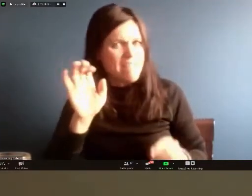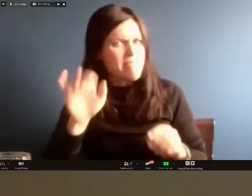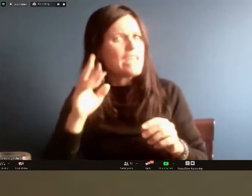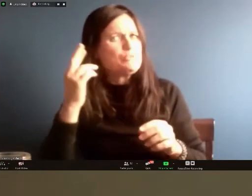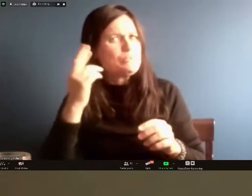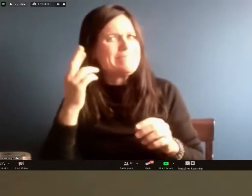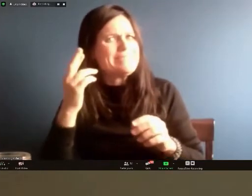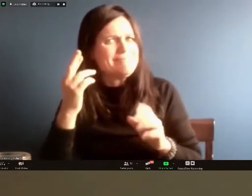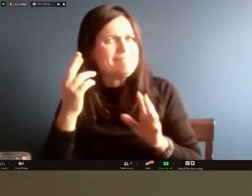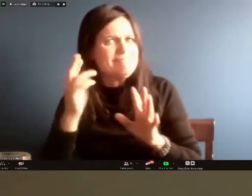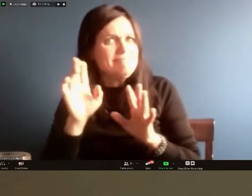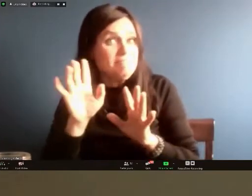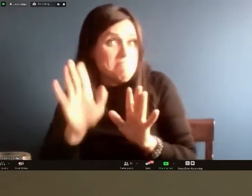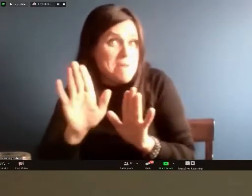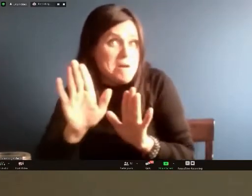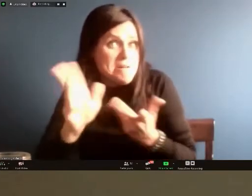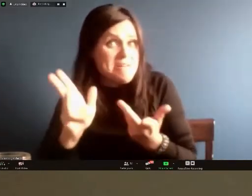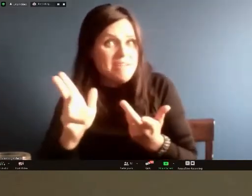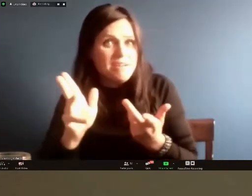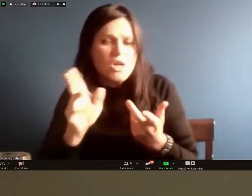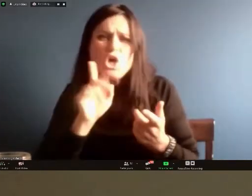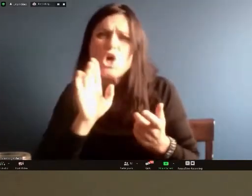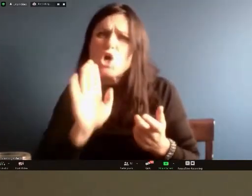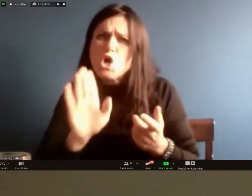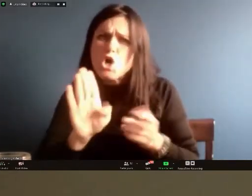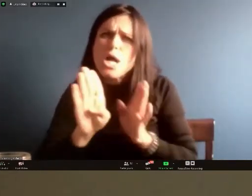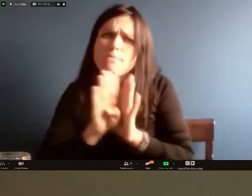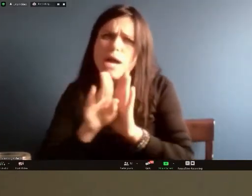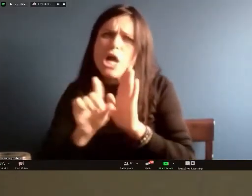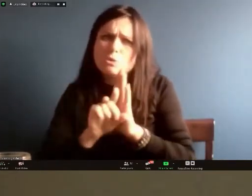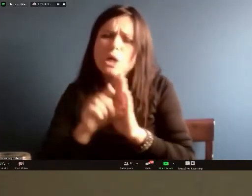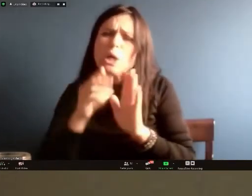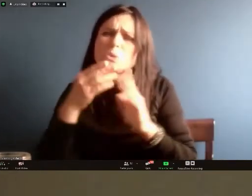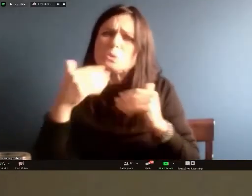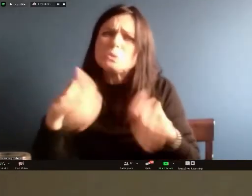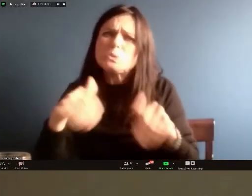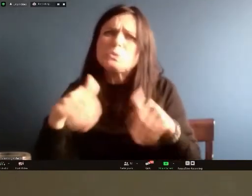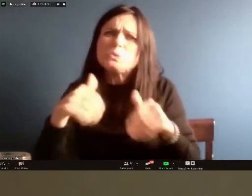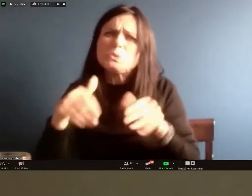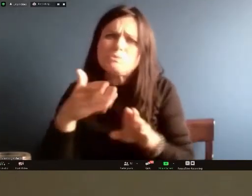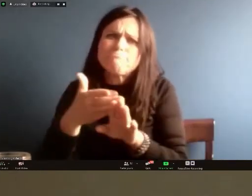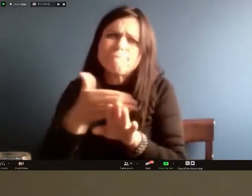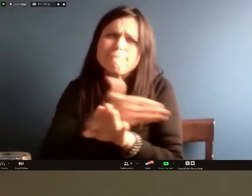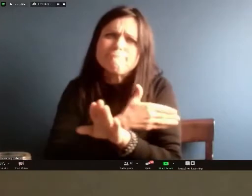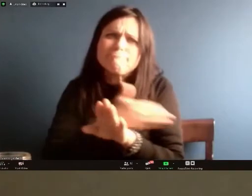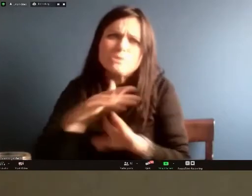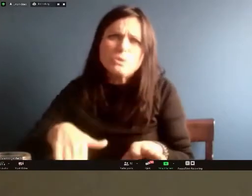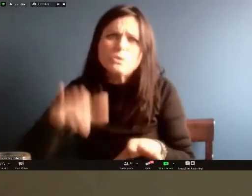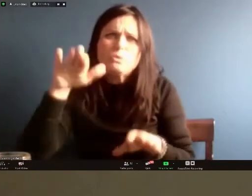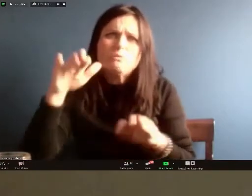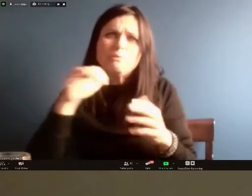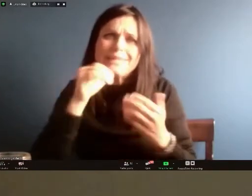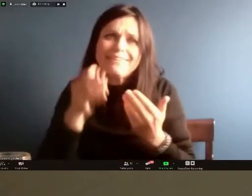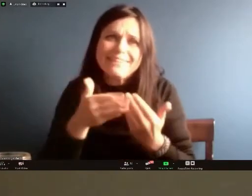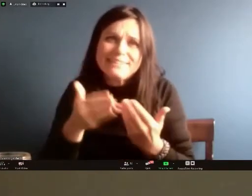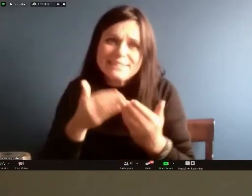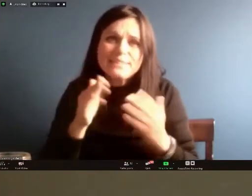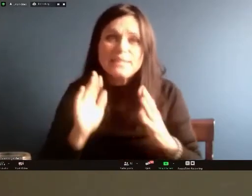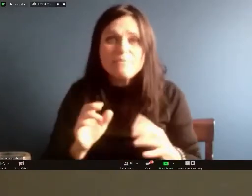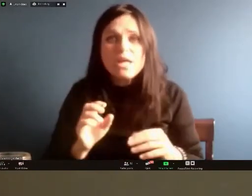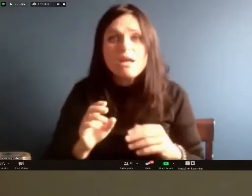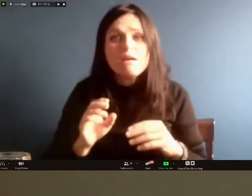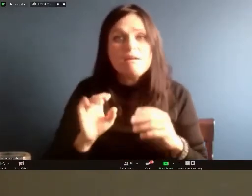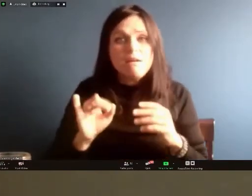mean, she's got her own very tragic history. But so I kind of start from